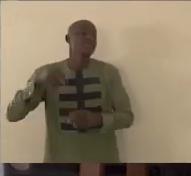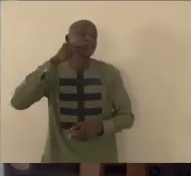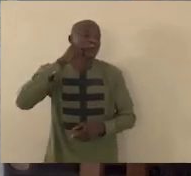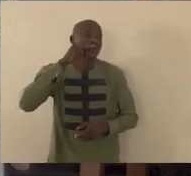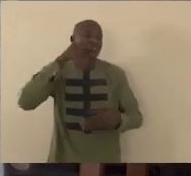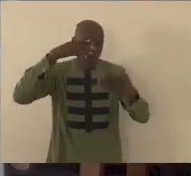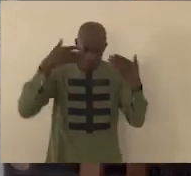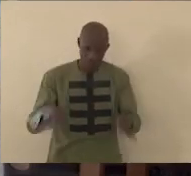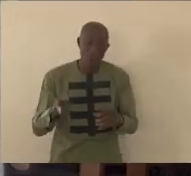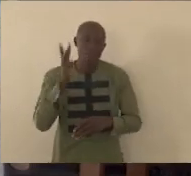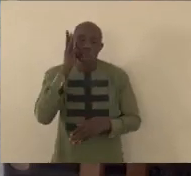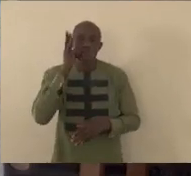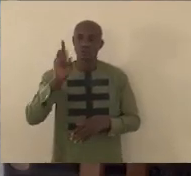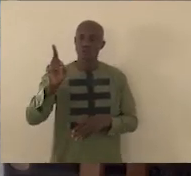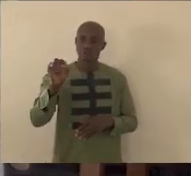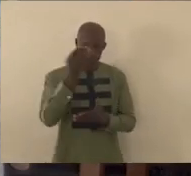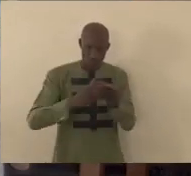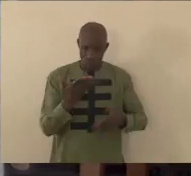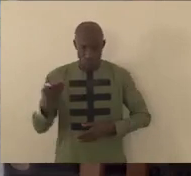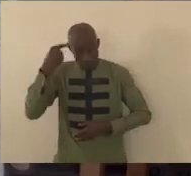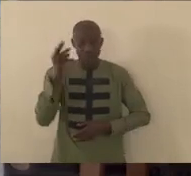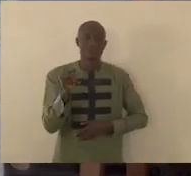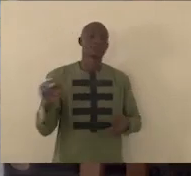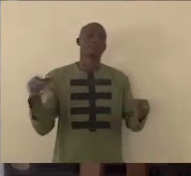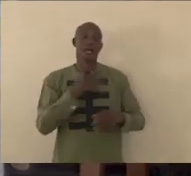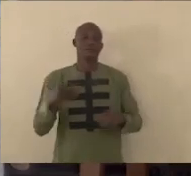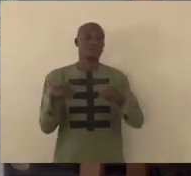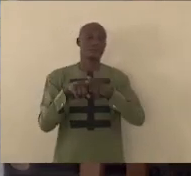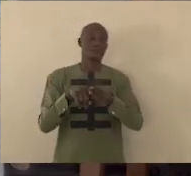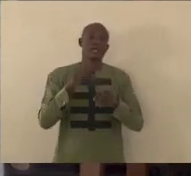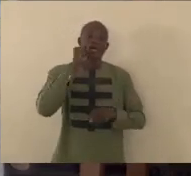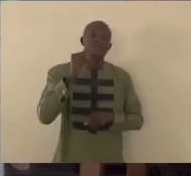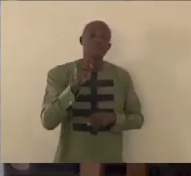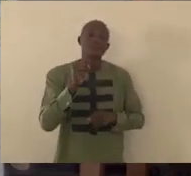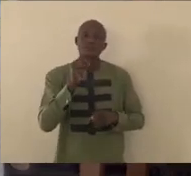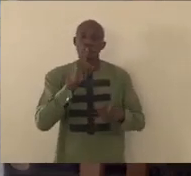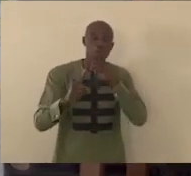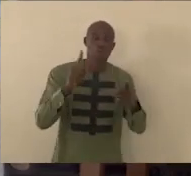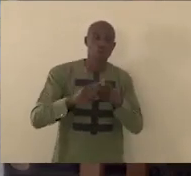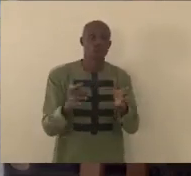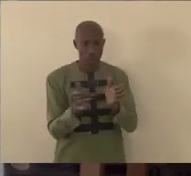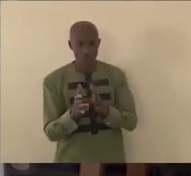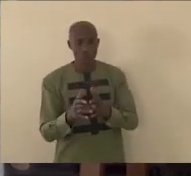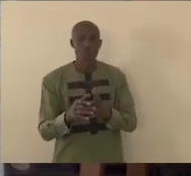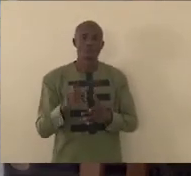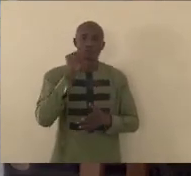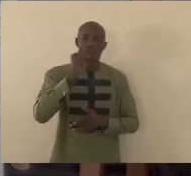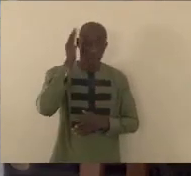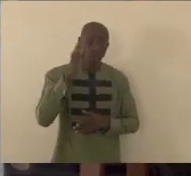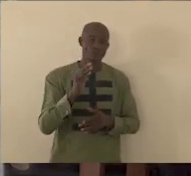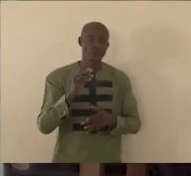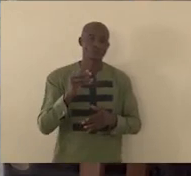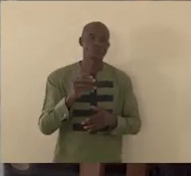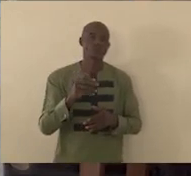wine. Do something for them. And as she speaks to her son, she will turn